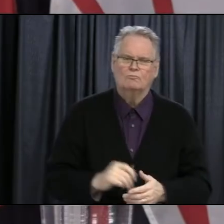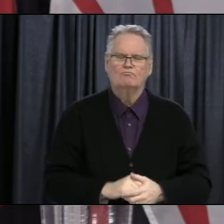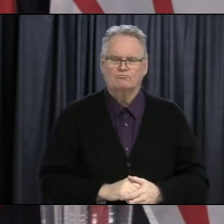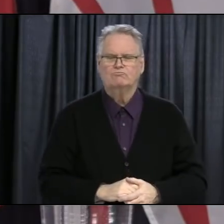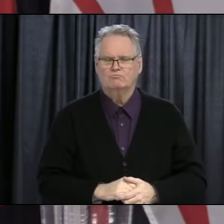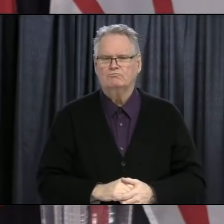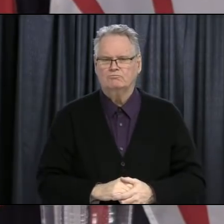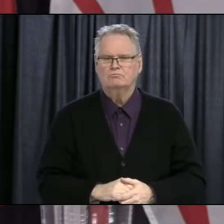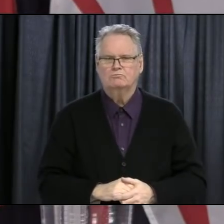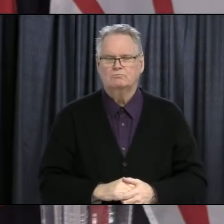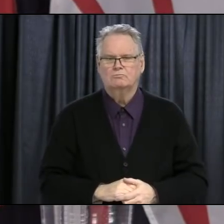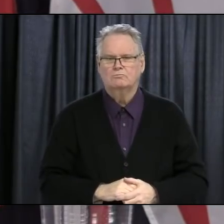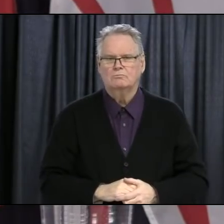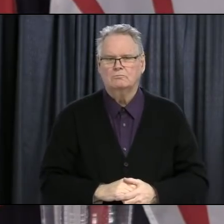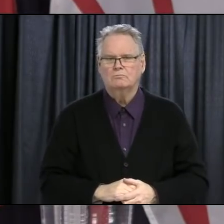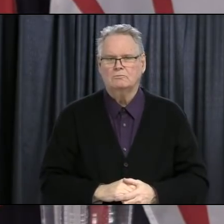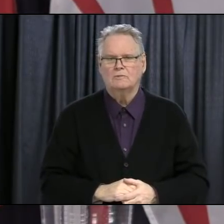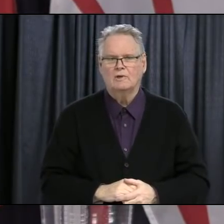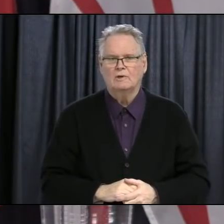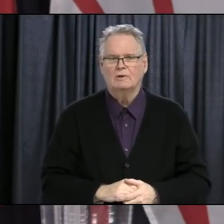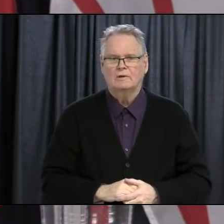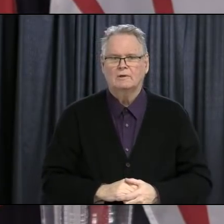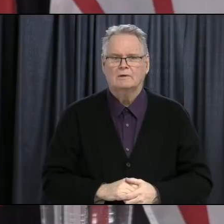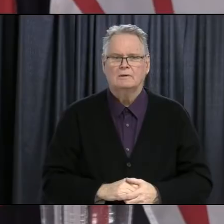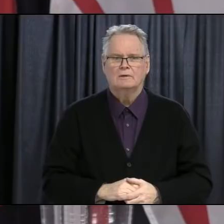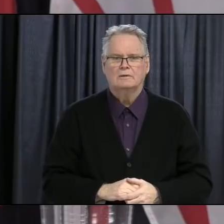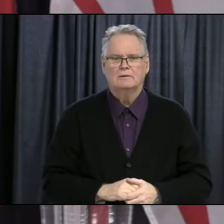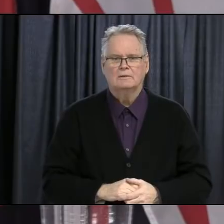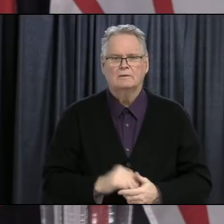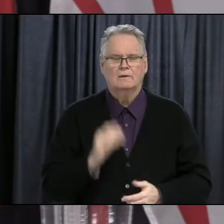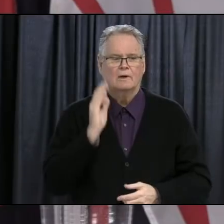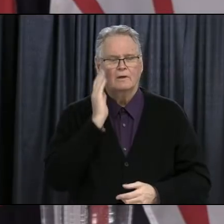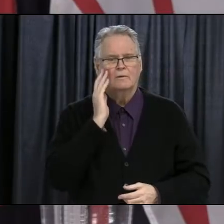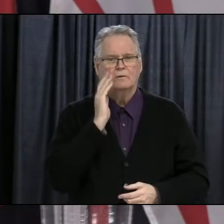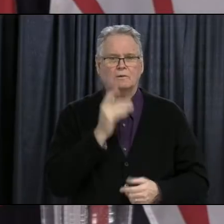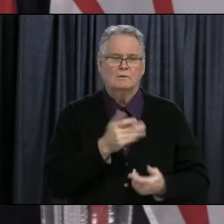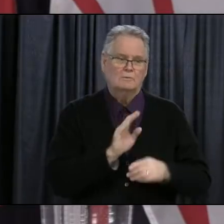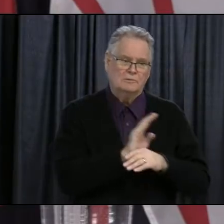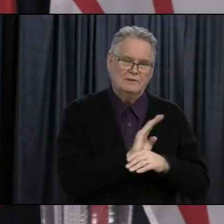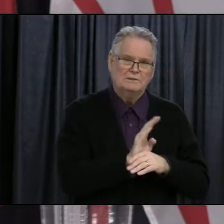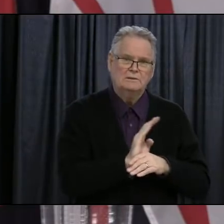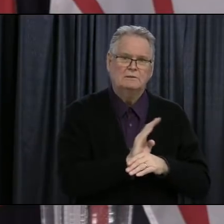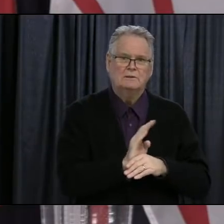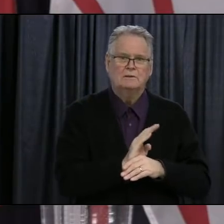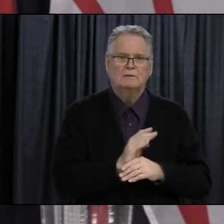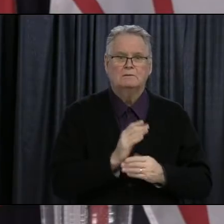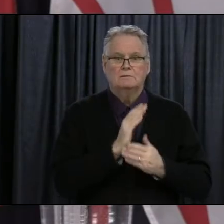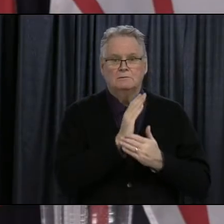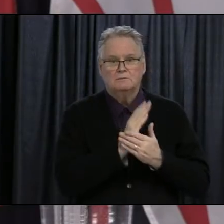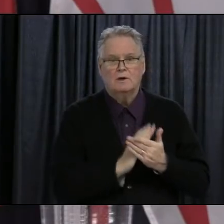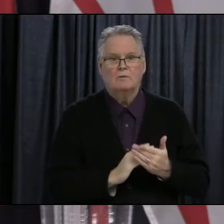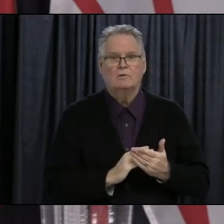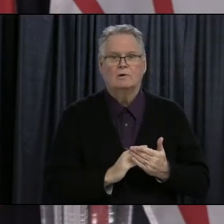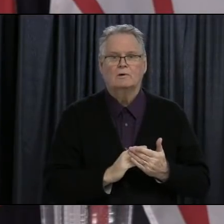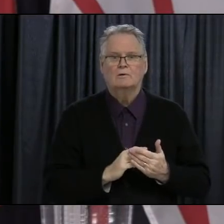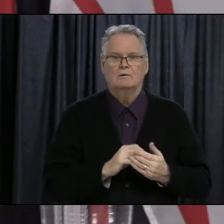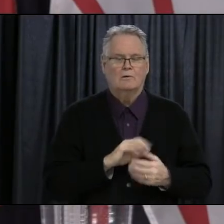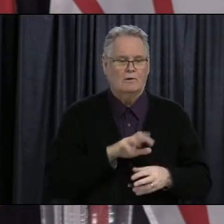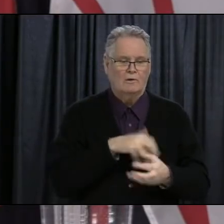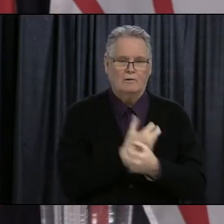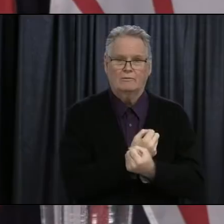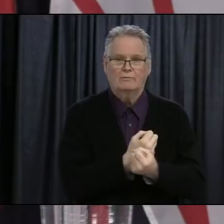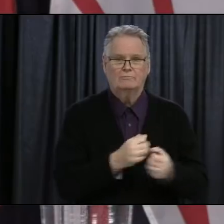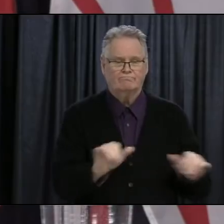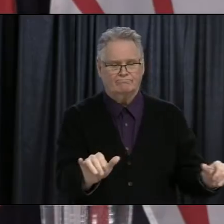that individual businesses are struggling during this lockdown, and it's a good chance for me to remind everyone to support local